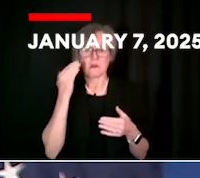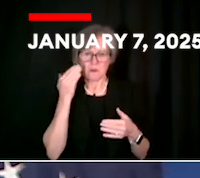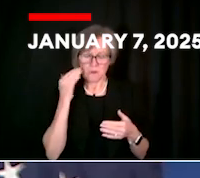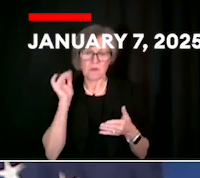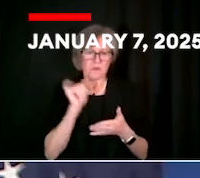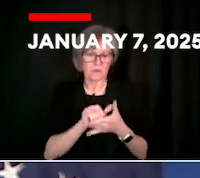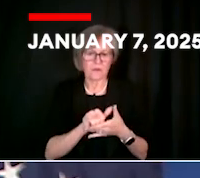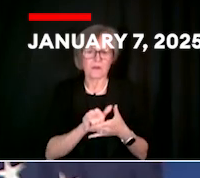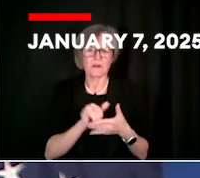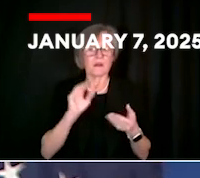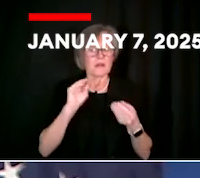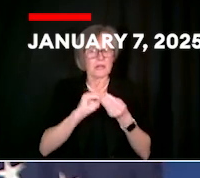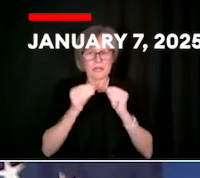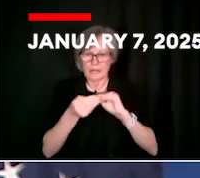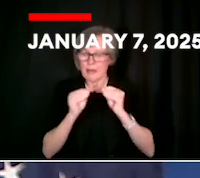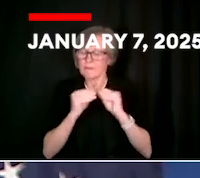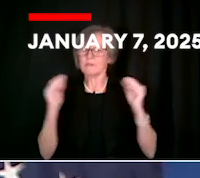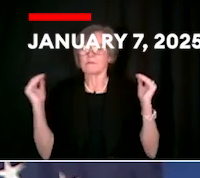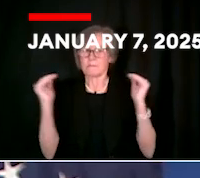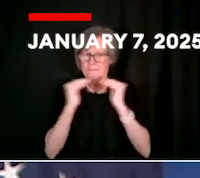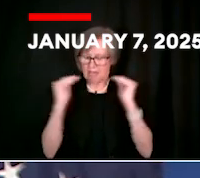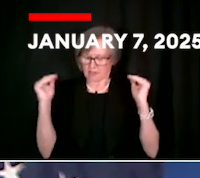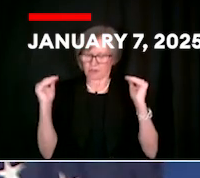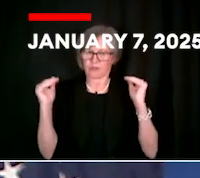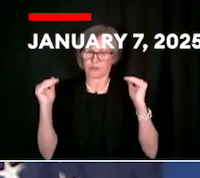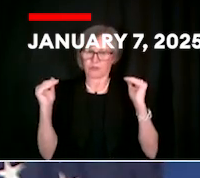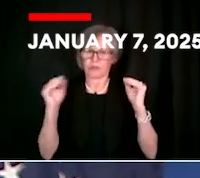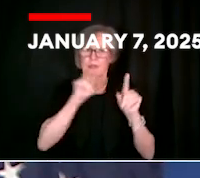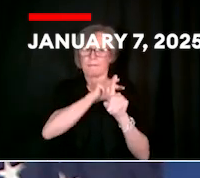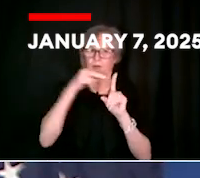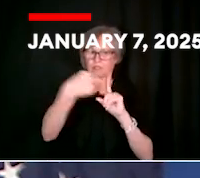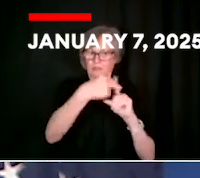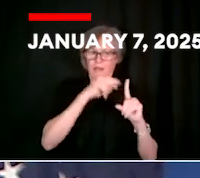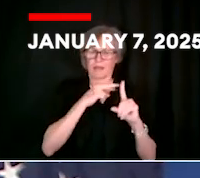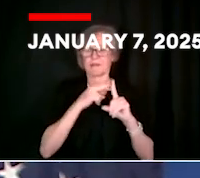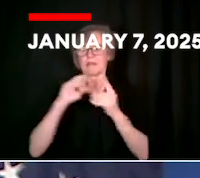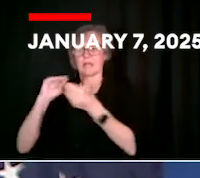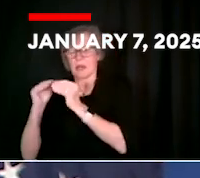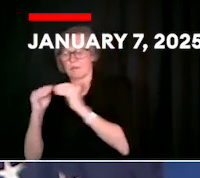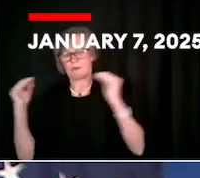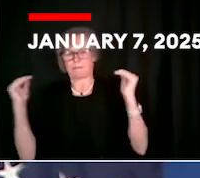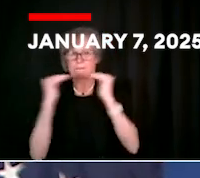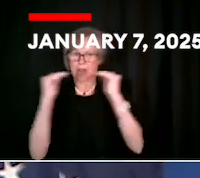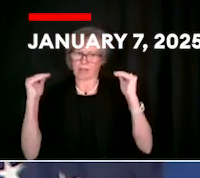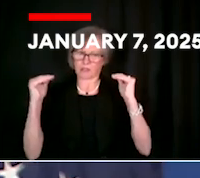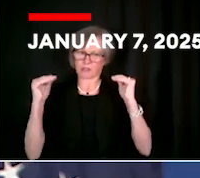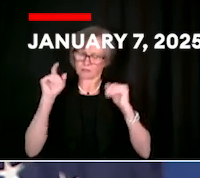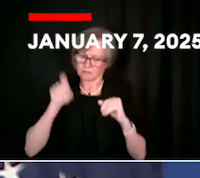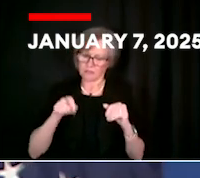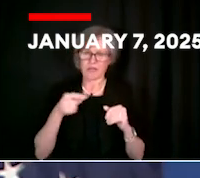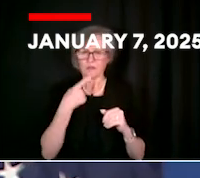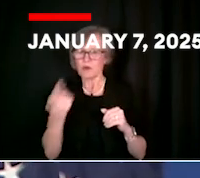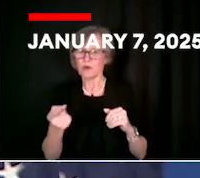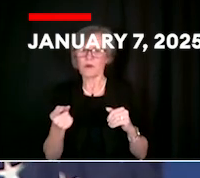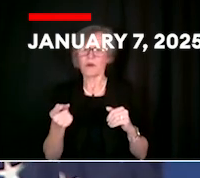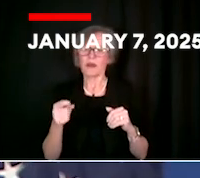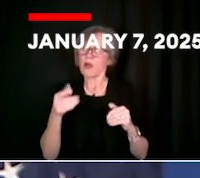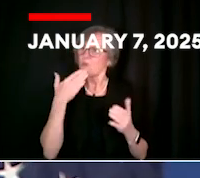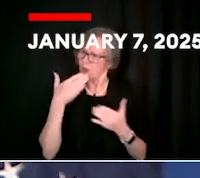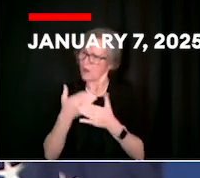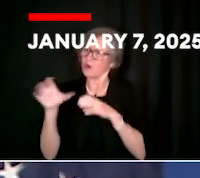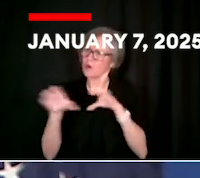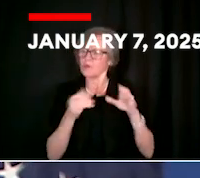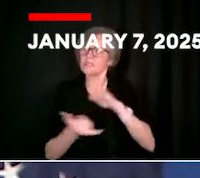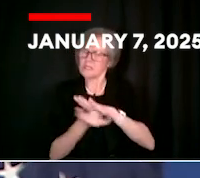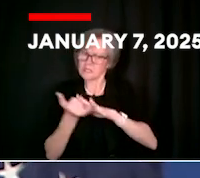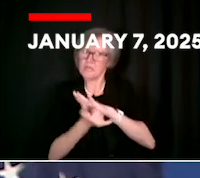the numbers must match. The perception must match the numbers. I just told you how well we're doing in our subway system.